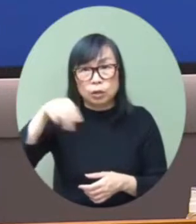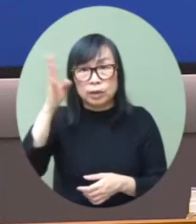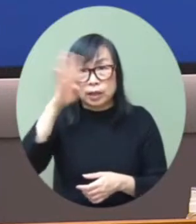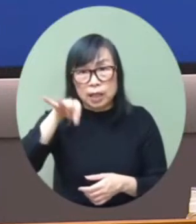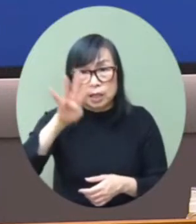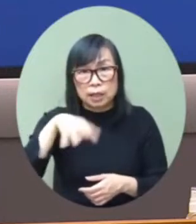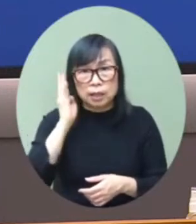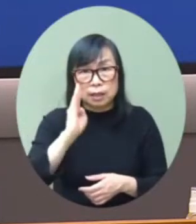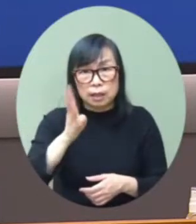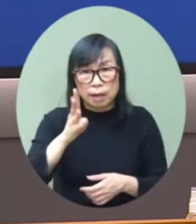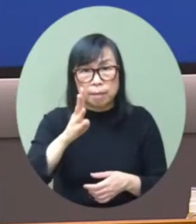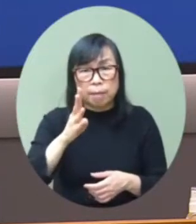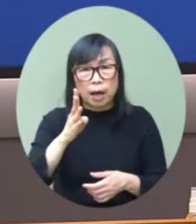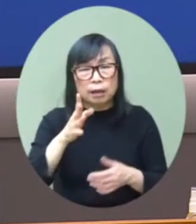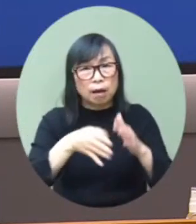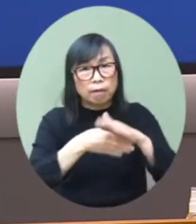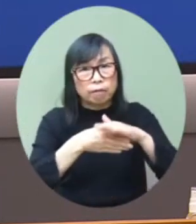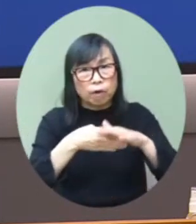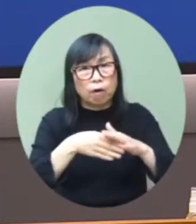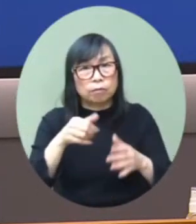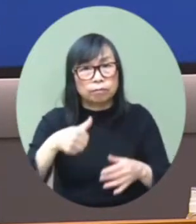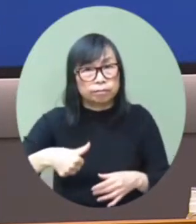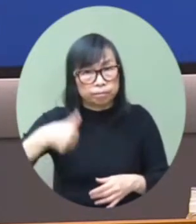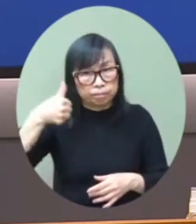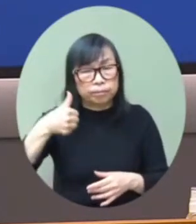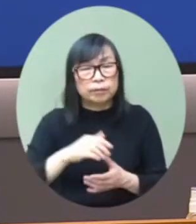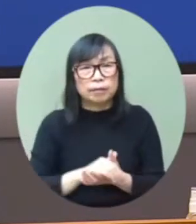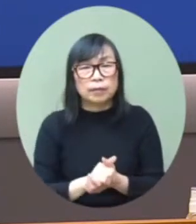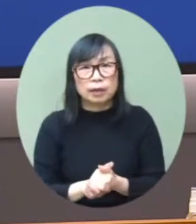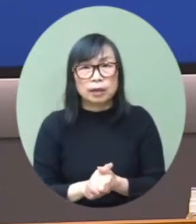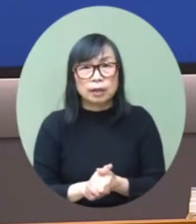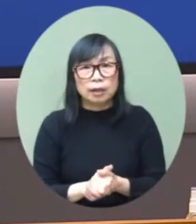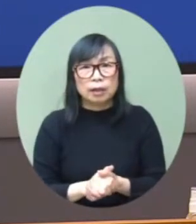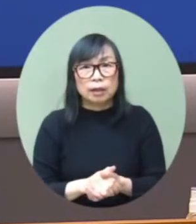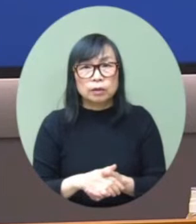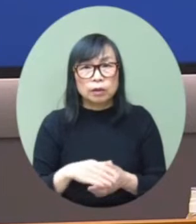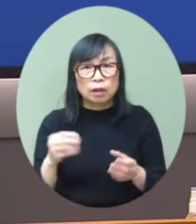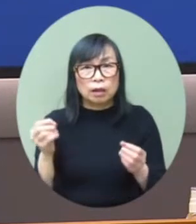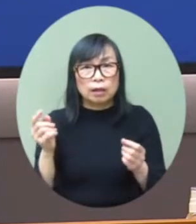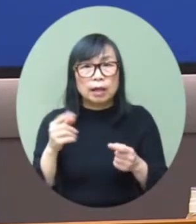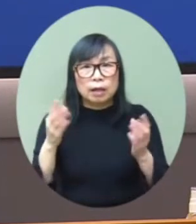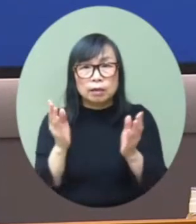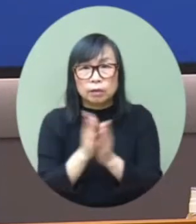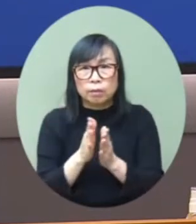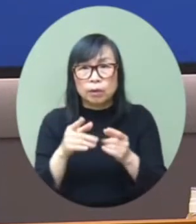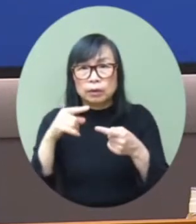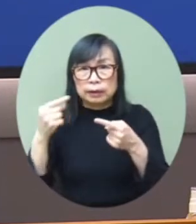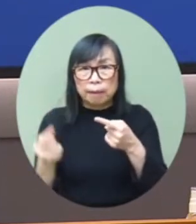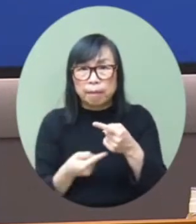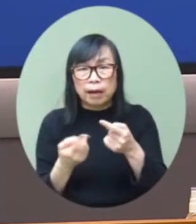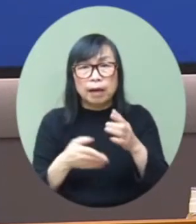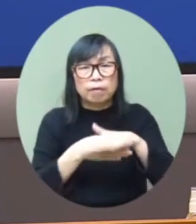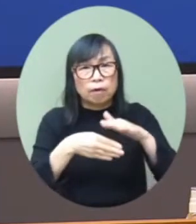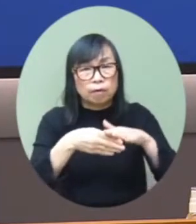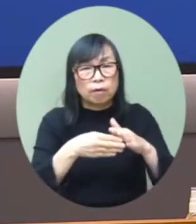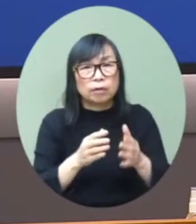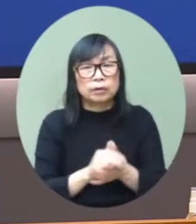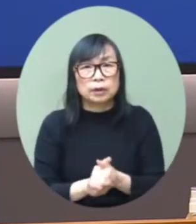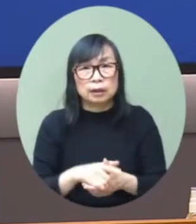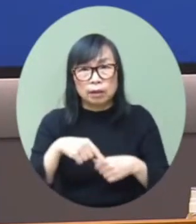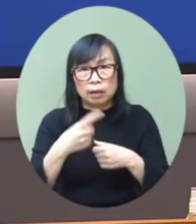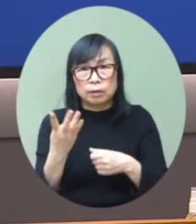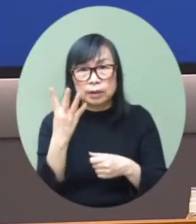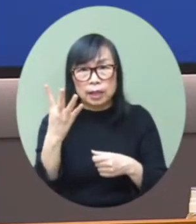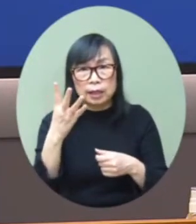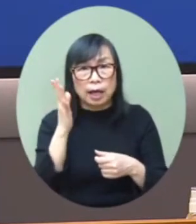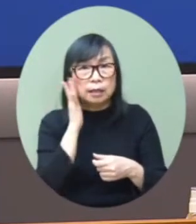successfully located additional 4,400 rooms. And altogether, there will be about 10,000